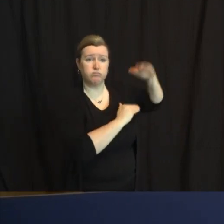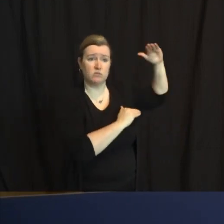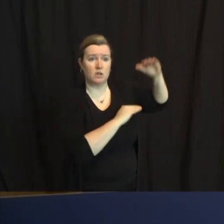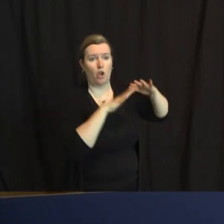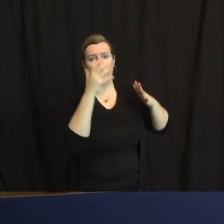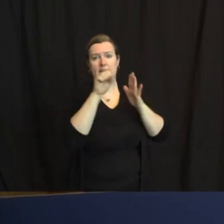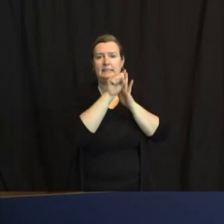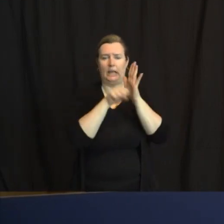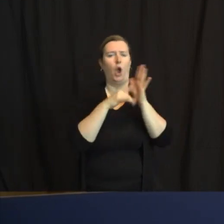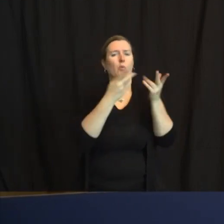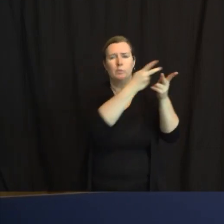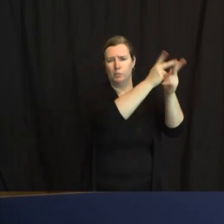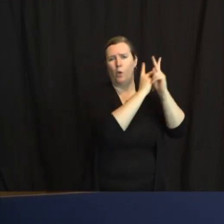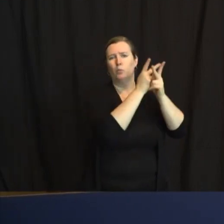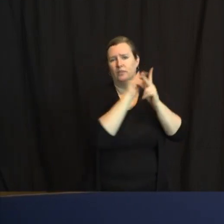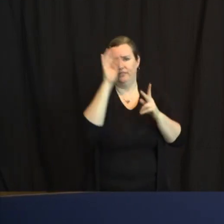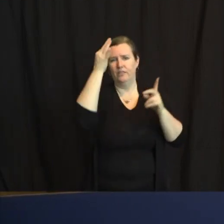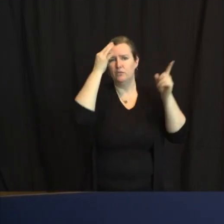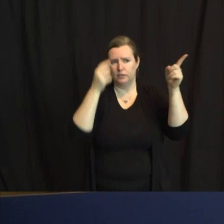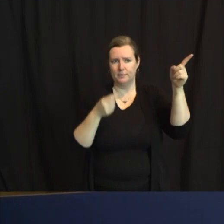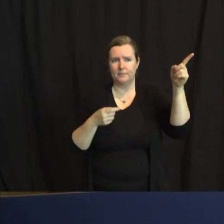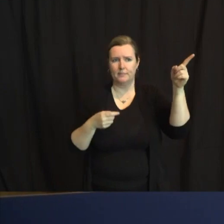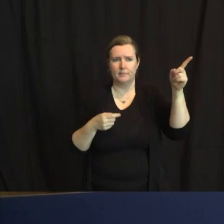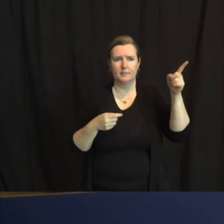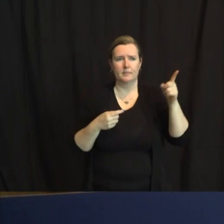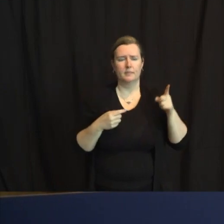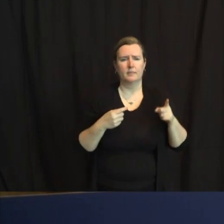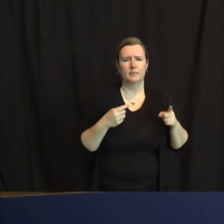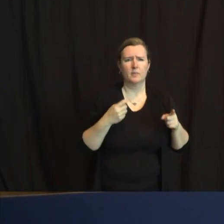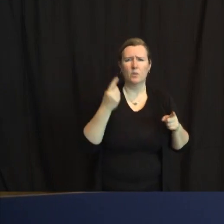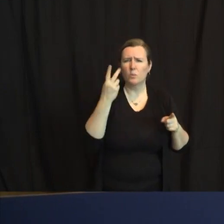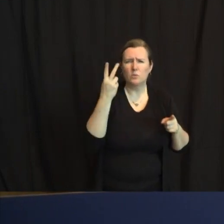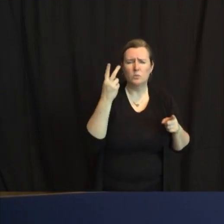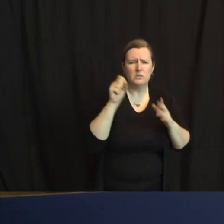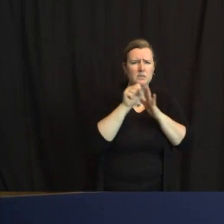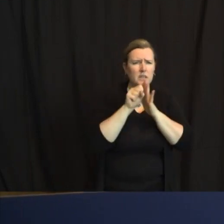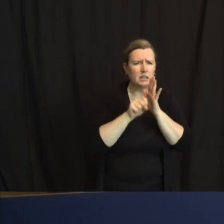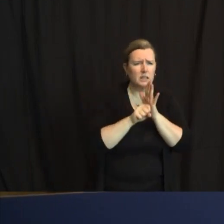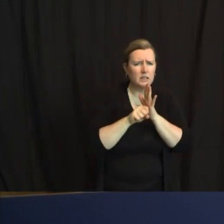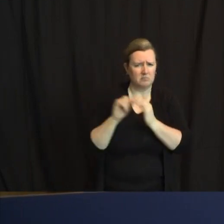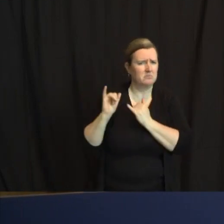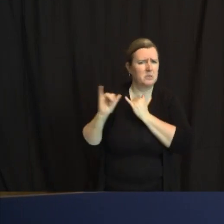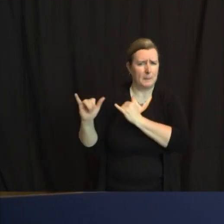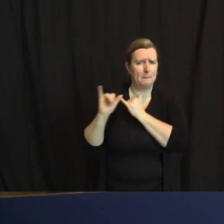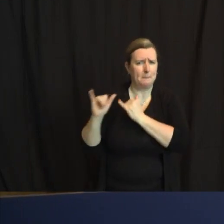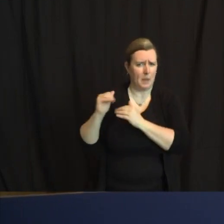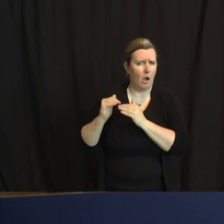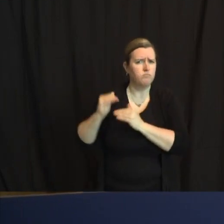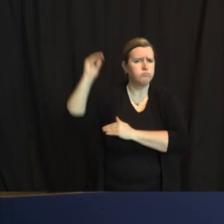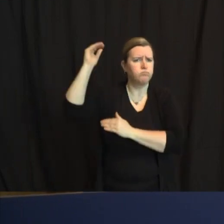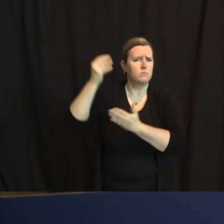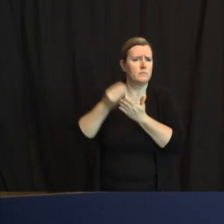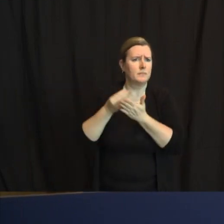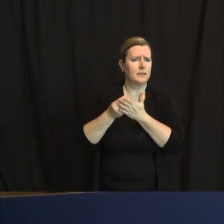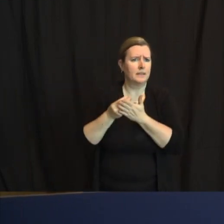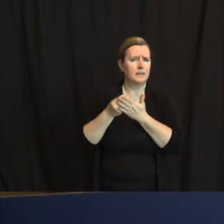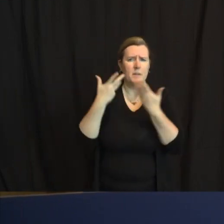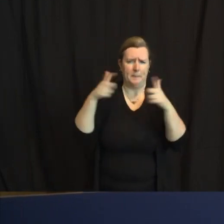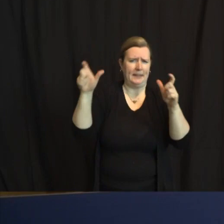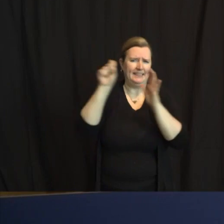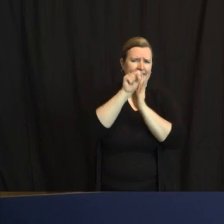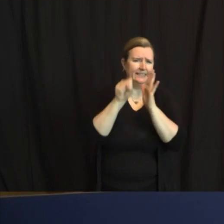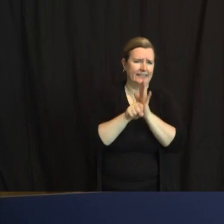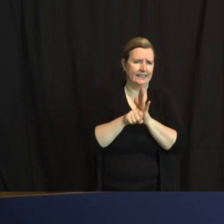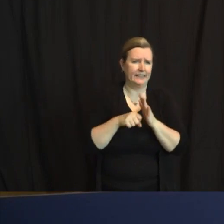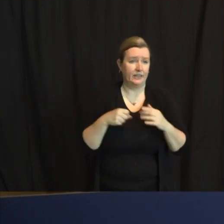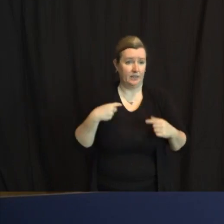already. I saw one very large state had the same balance on the U.S. trust fund that we had going in, and they are multiple times our size. So I'm really proud of the work done